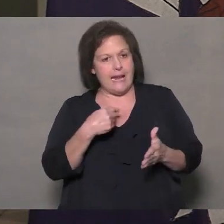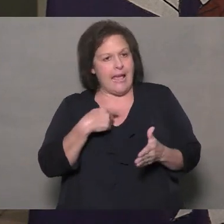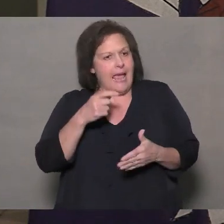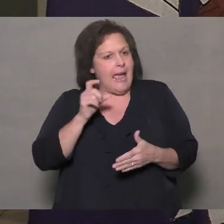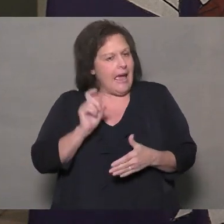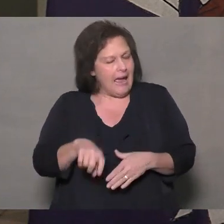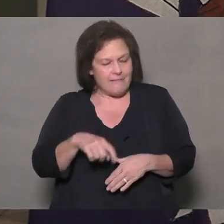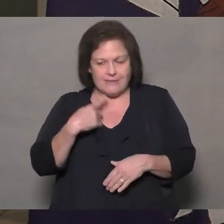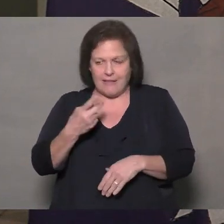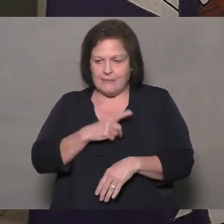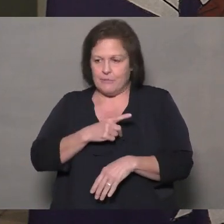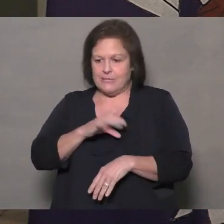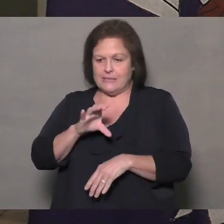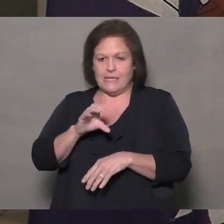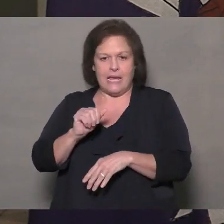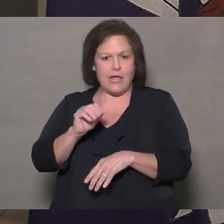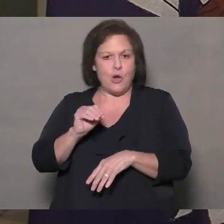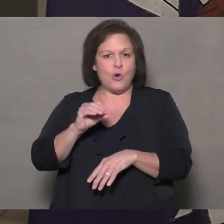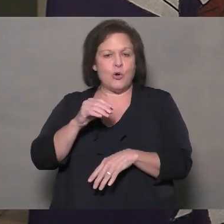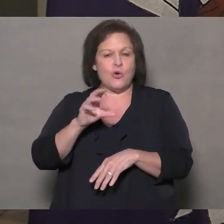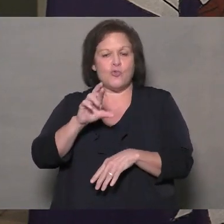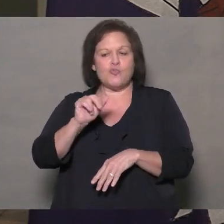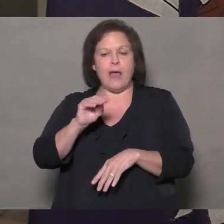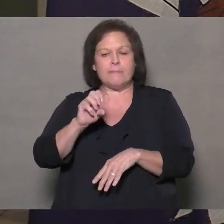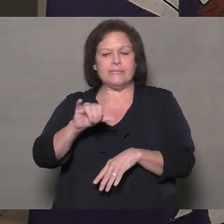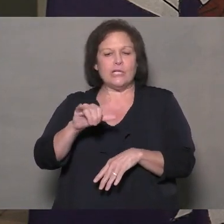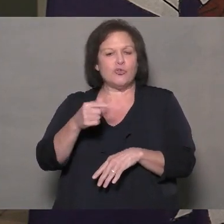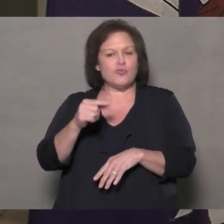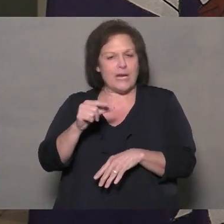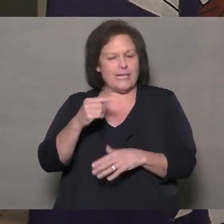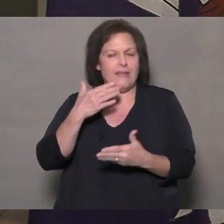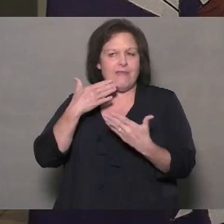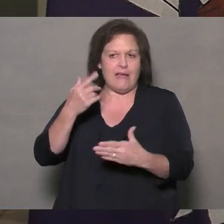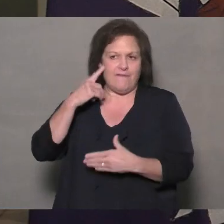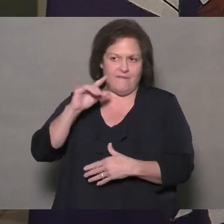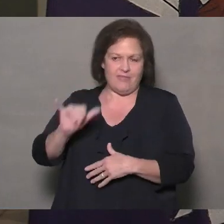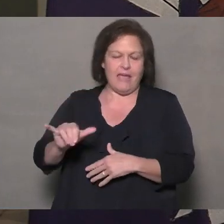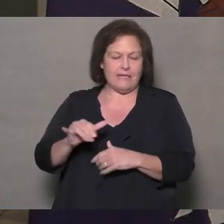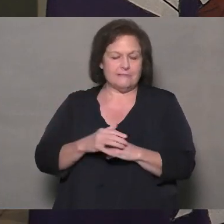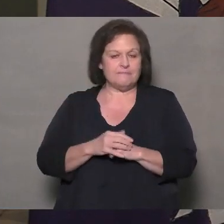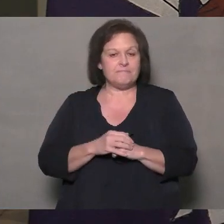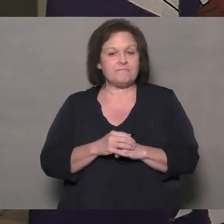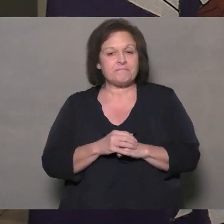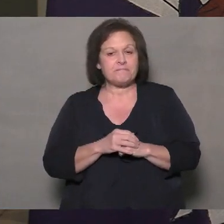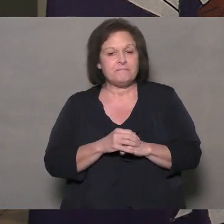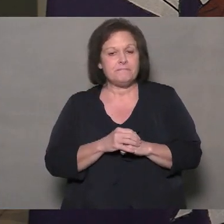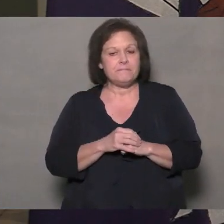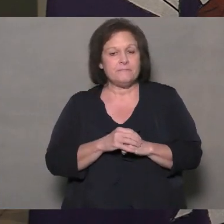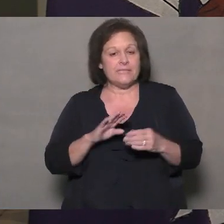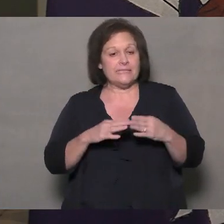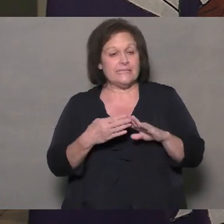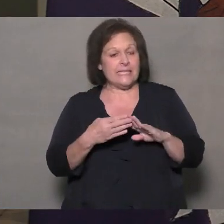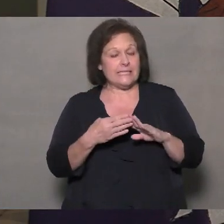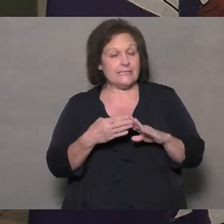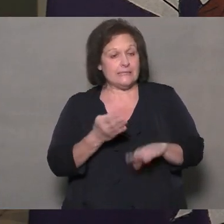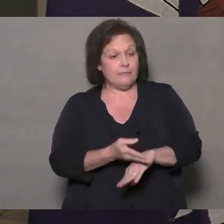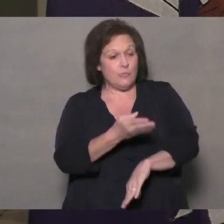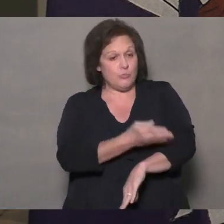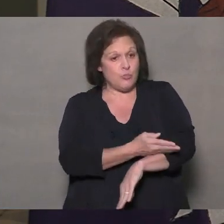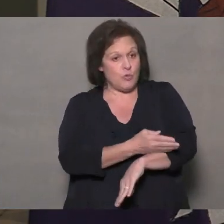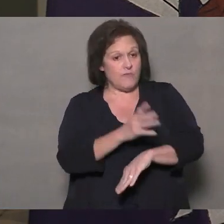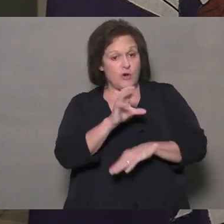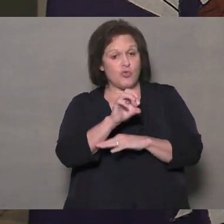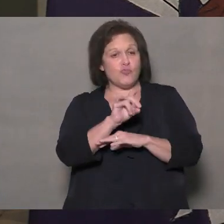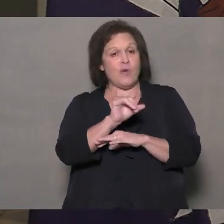give my deputy CAO, Ramsey Green, a big shout out for that. The city's improved credit